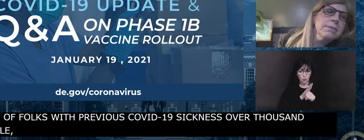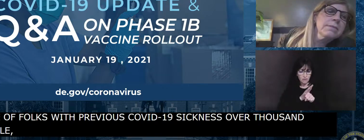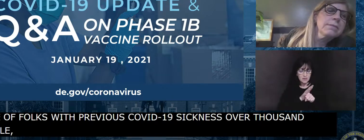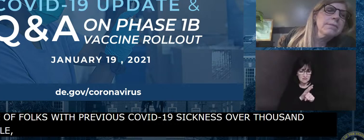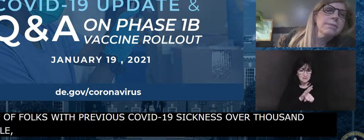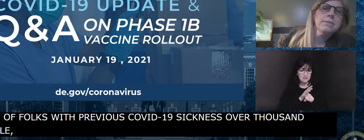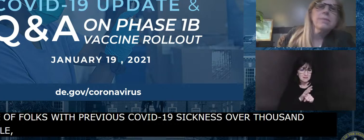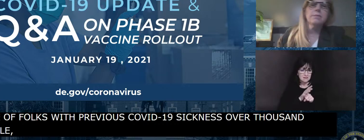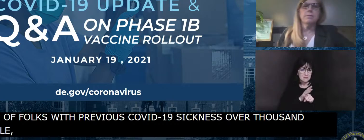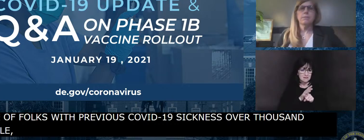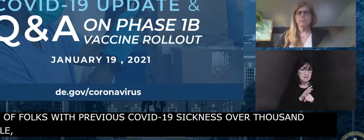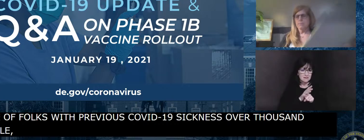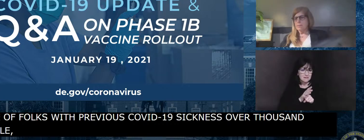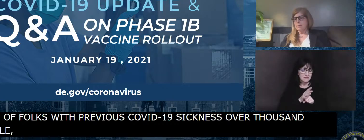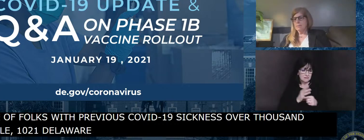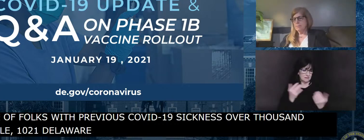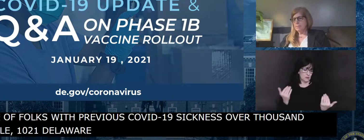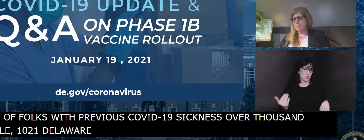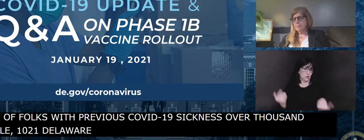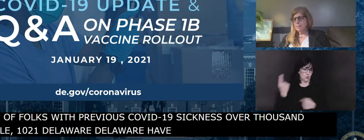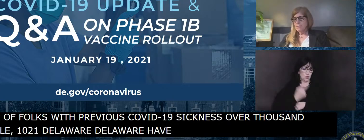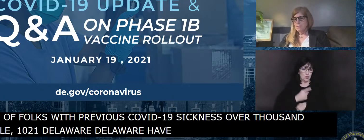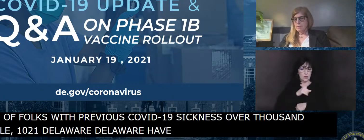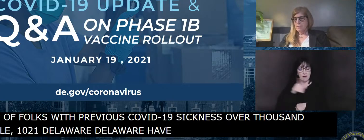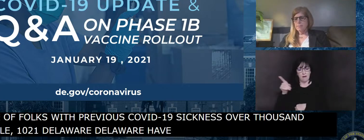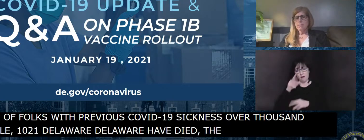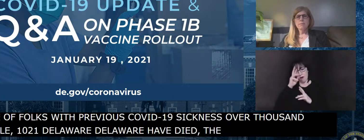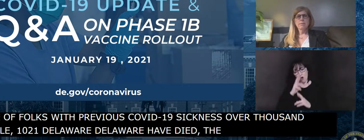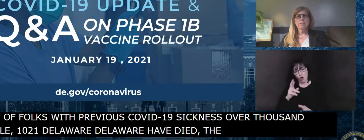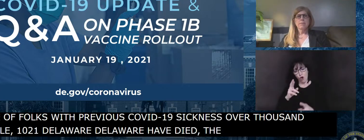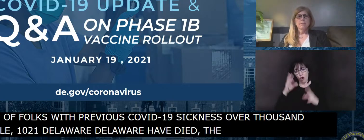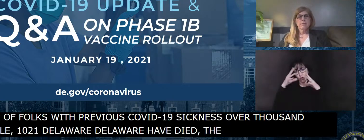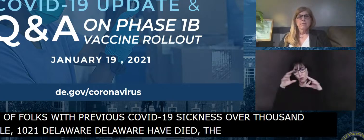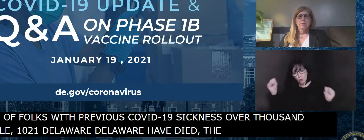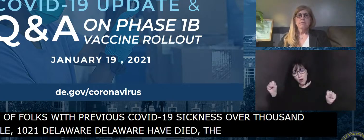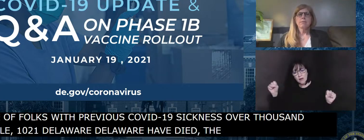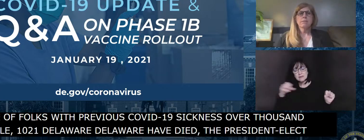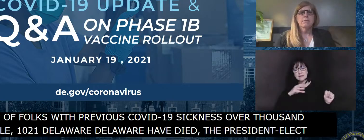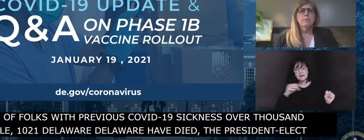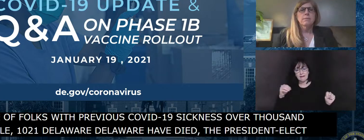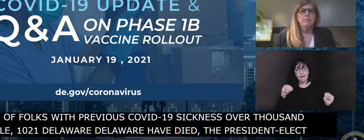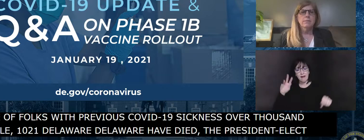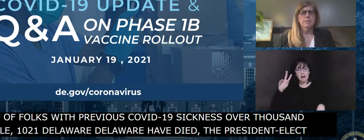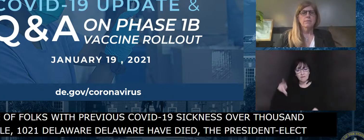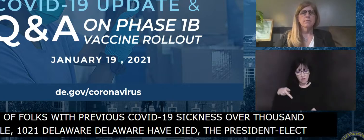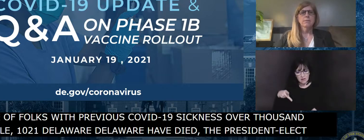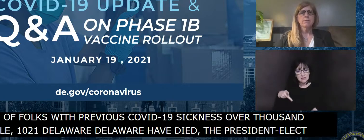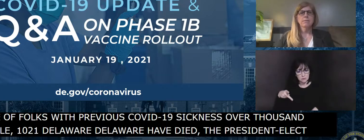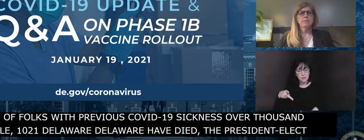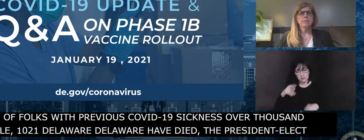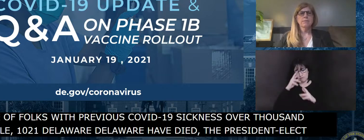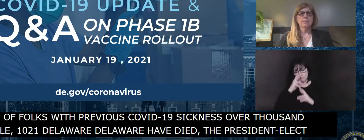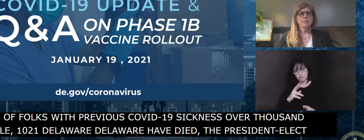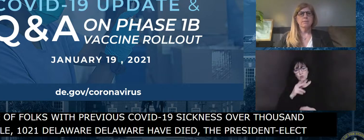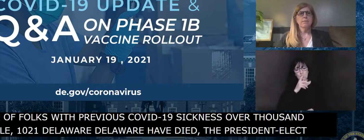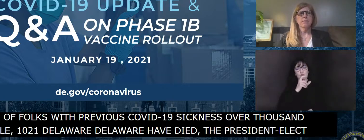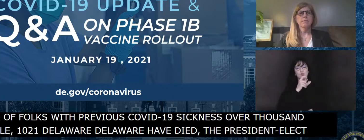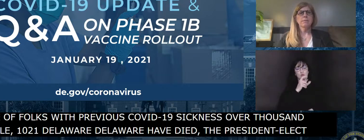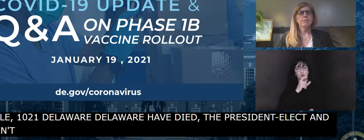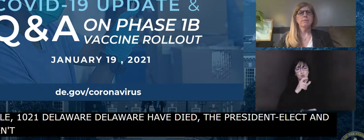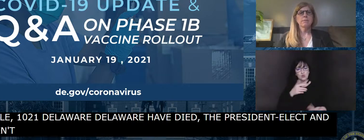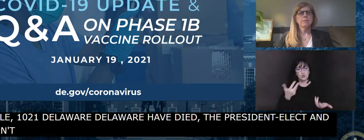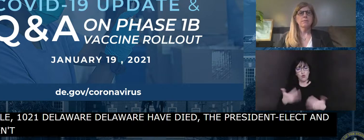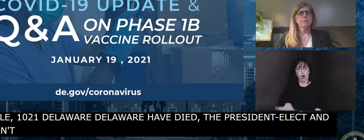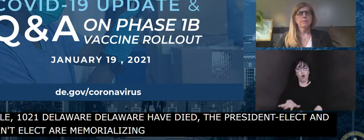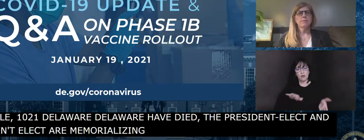are down honoring those who passed away in front of the Lincoln Memorial tonight. The biggest effort that